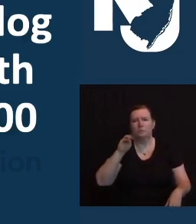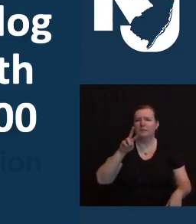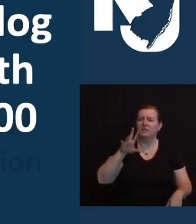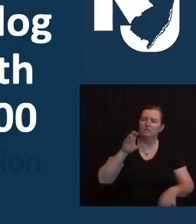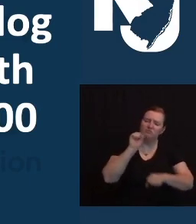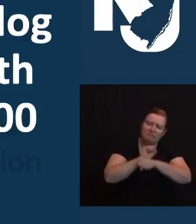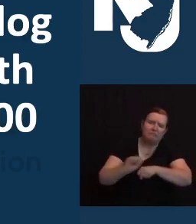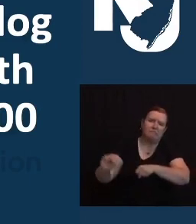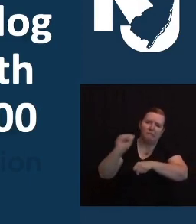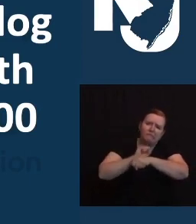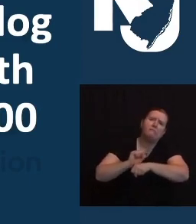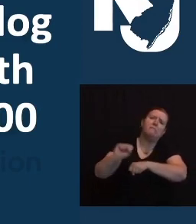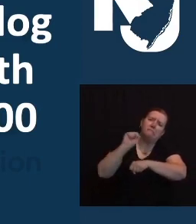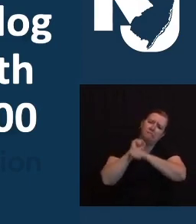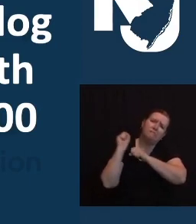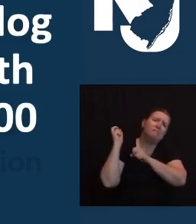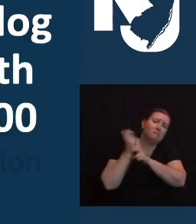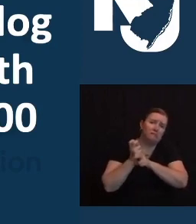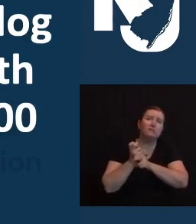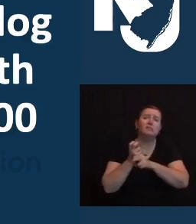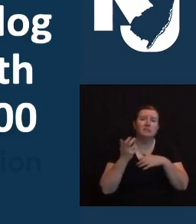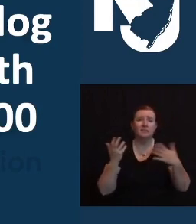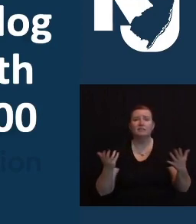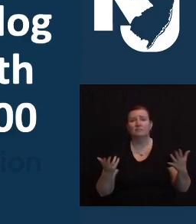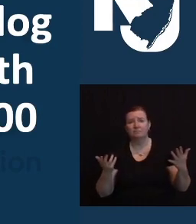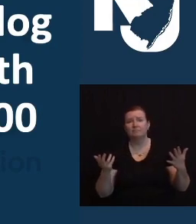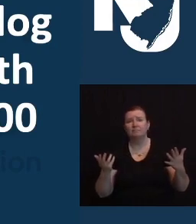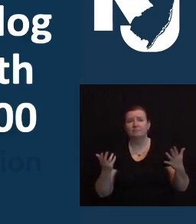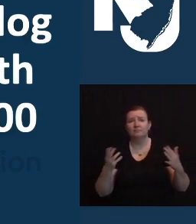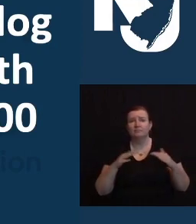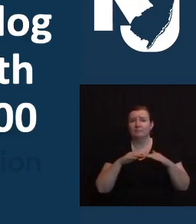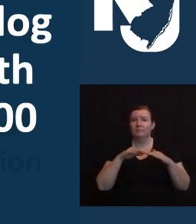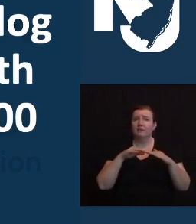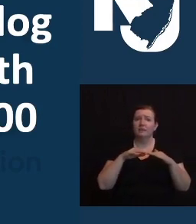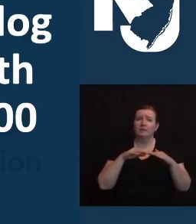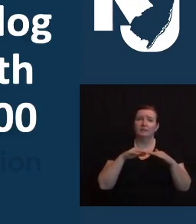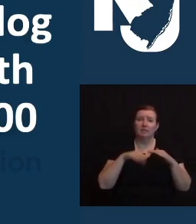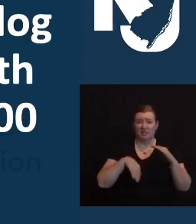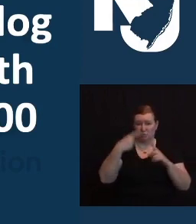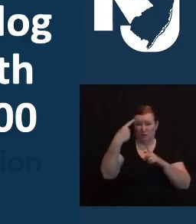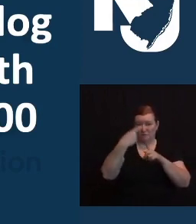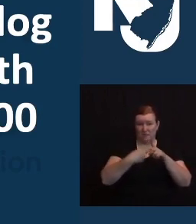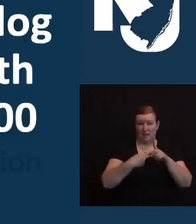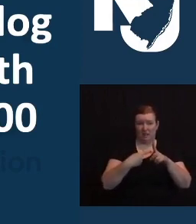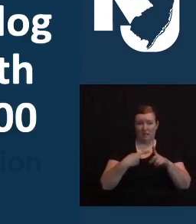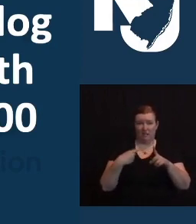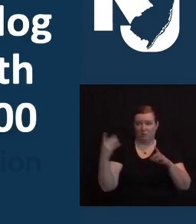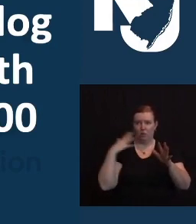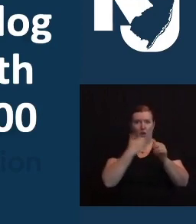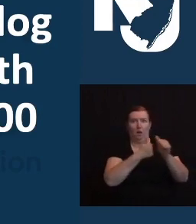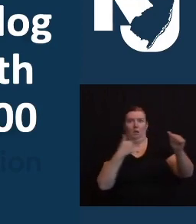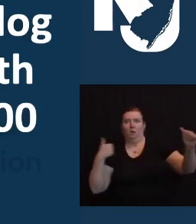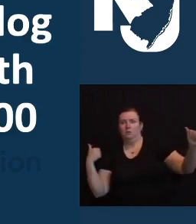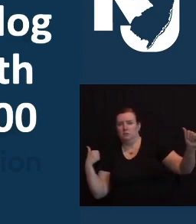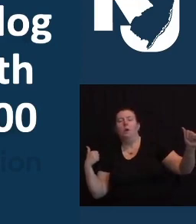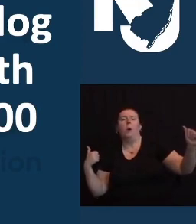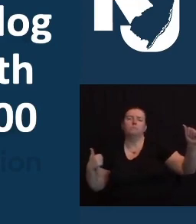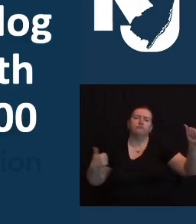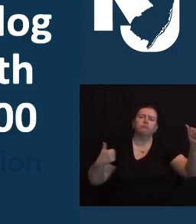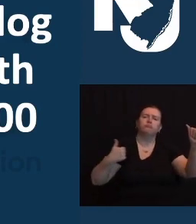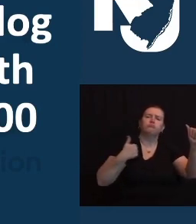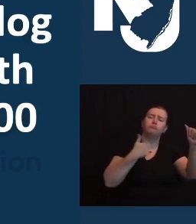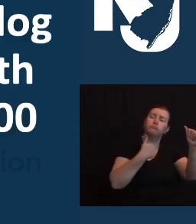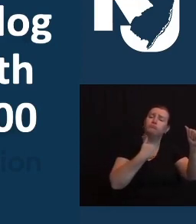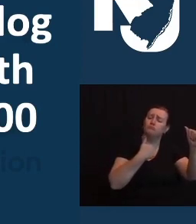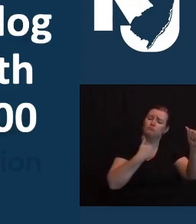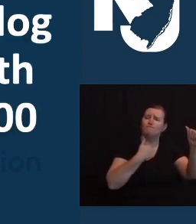fact has, in the span of less than a month, worked through more than half of the backlog created by the agency's over 3-month